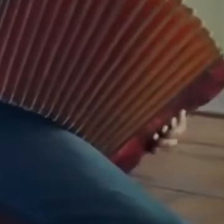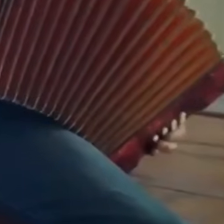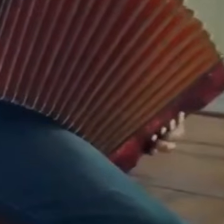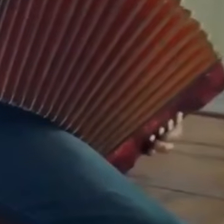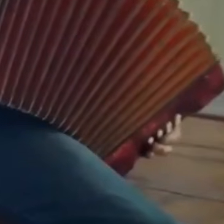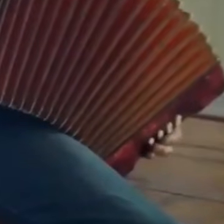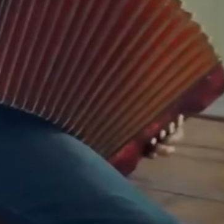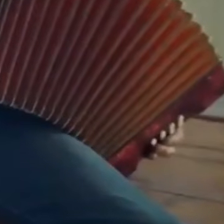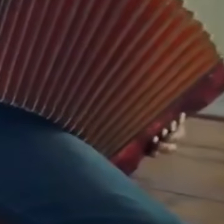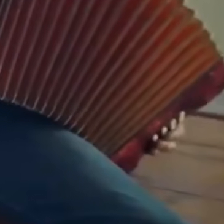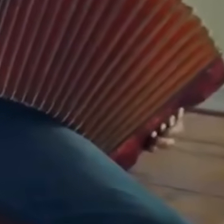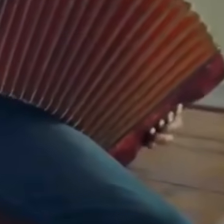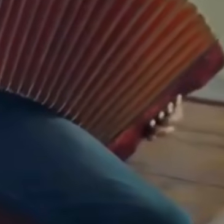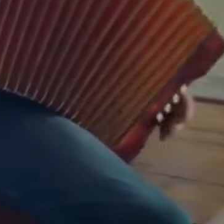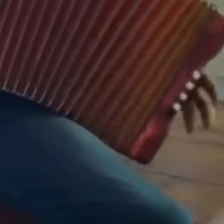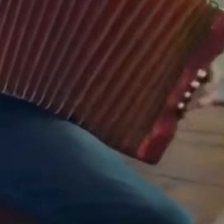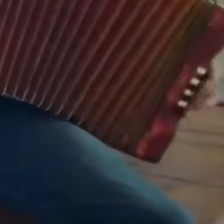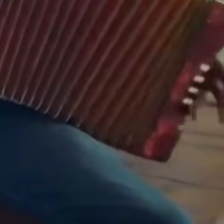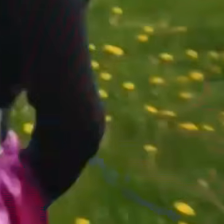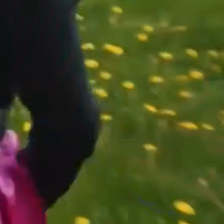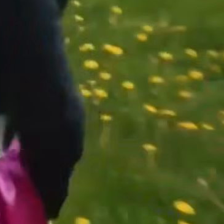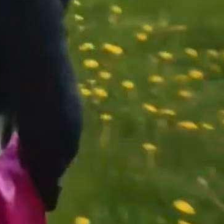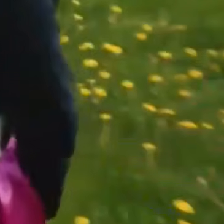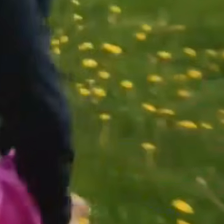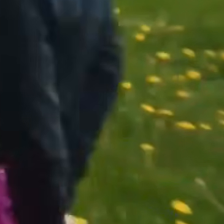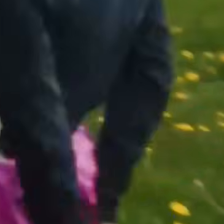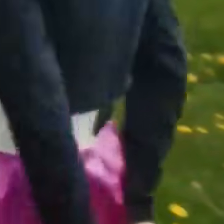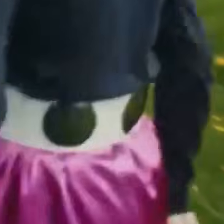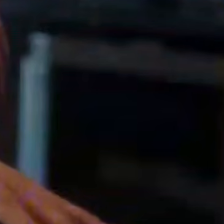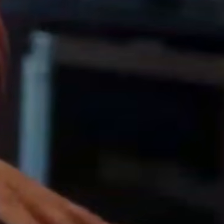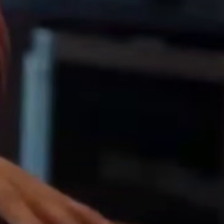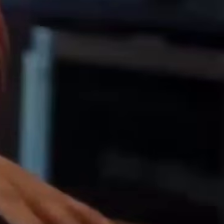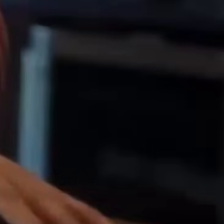my accordion on a packed house at the Woody Pine Heritage Theatre. Life in Canada.